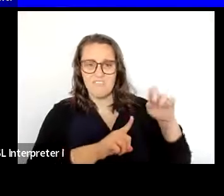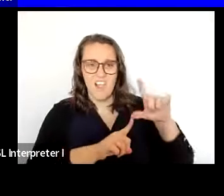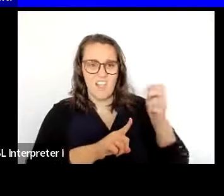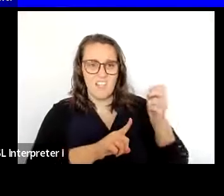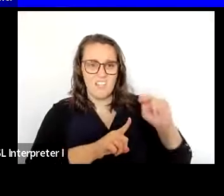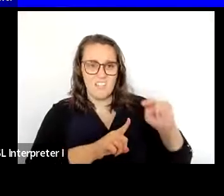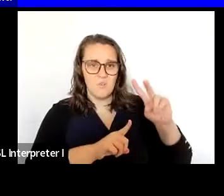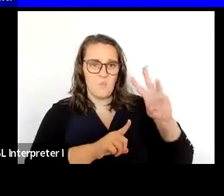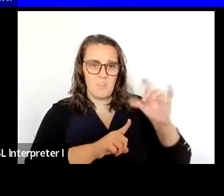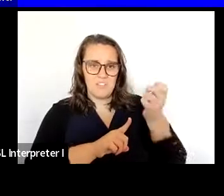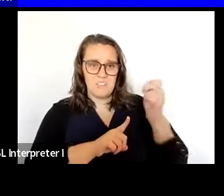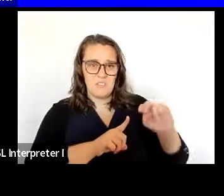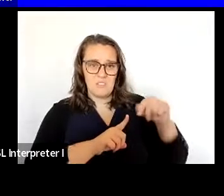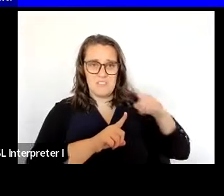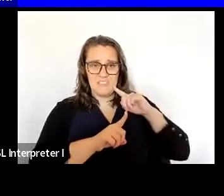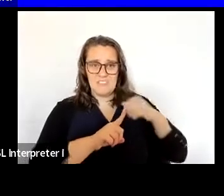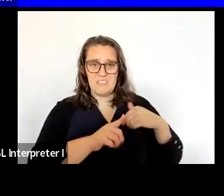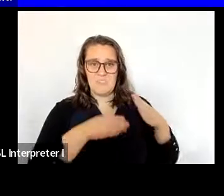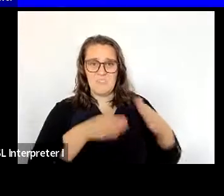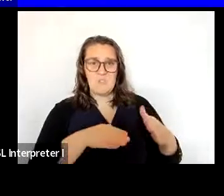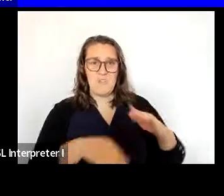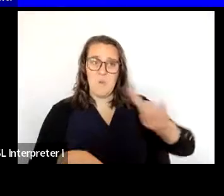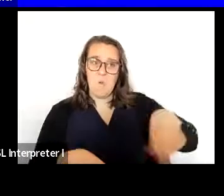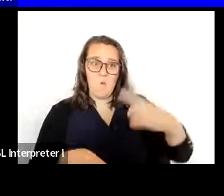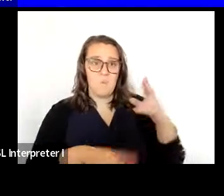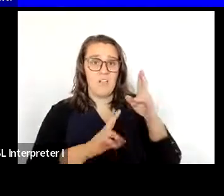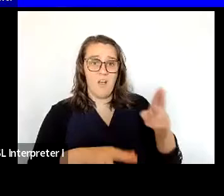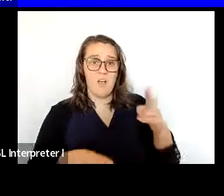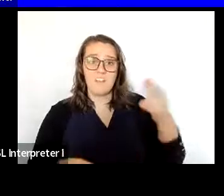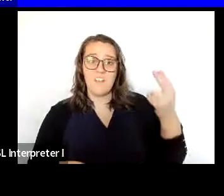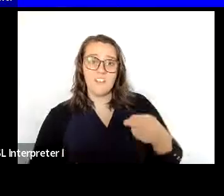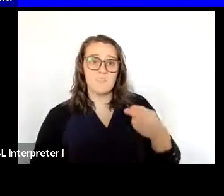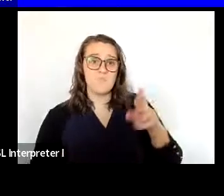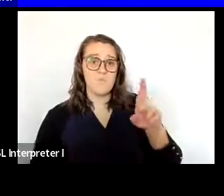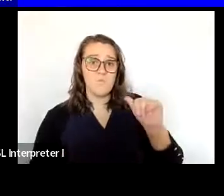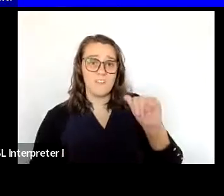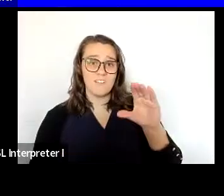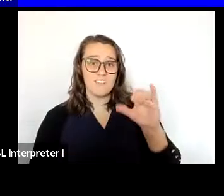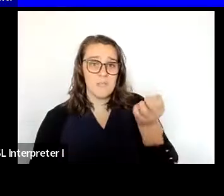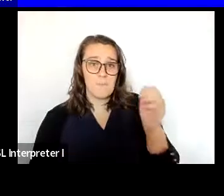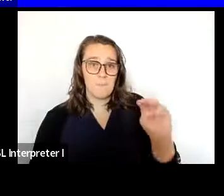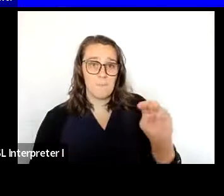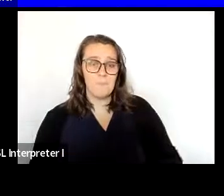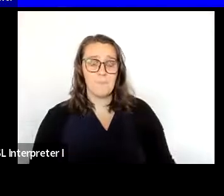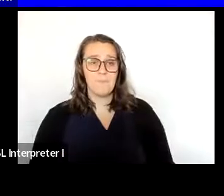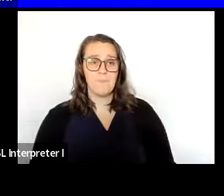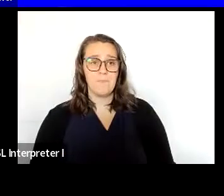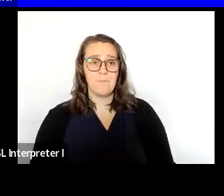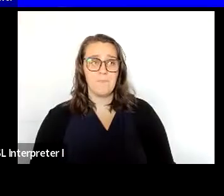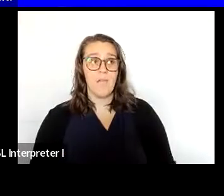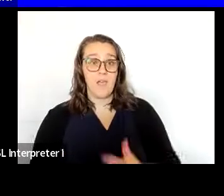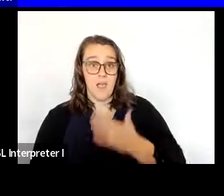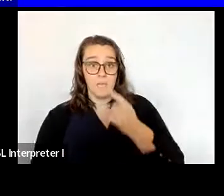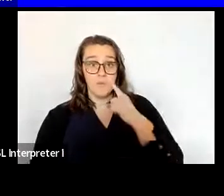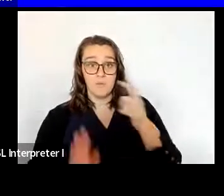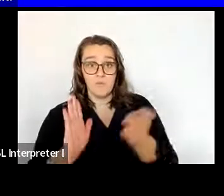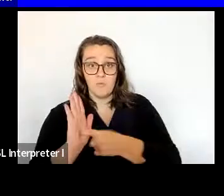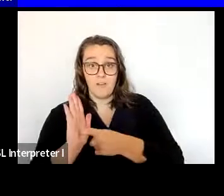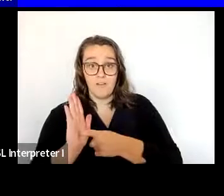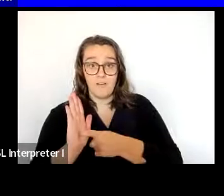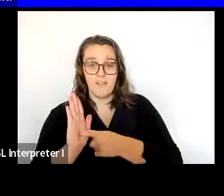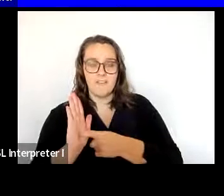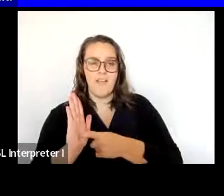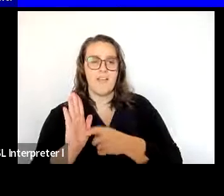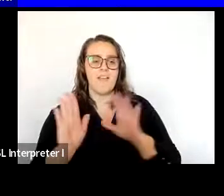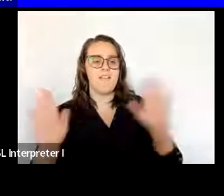street would only serve to honor the history of racism. I'm glad that we're recognizing that reality of history and actually